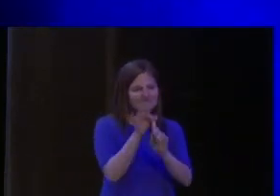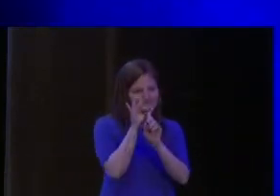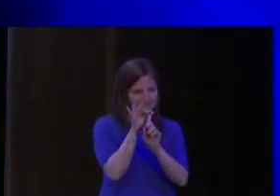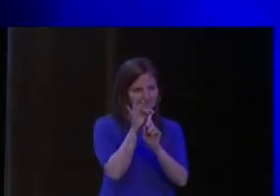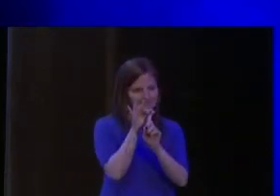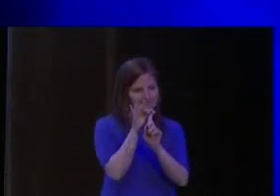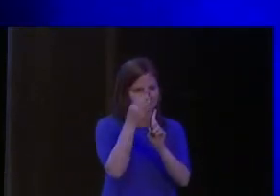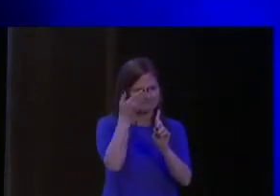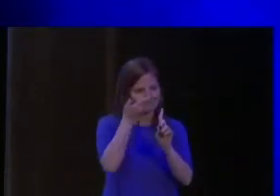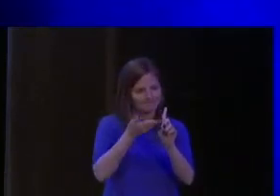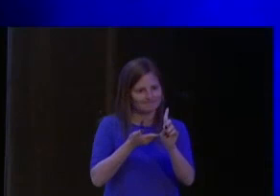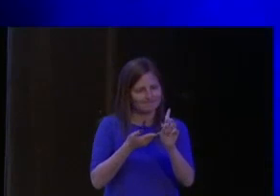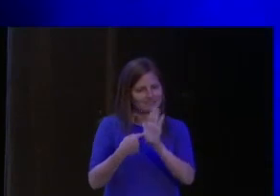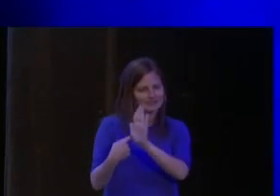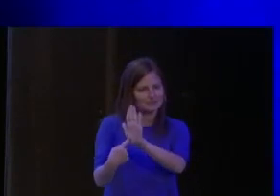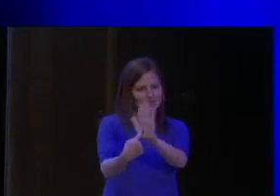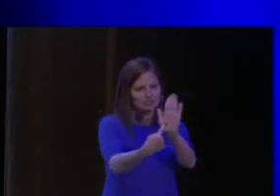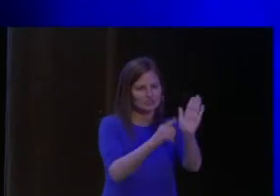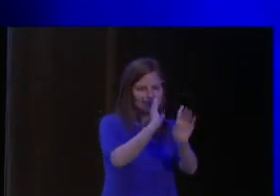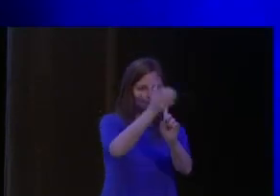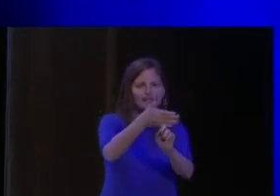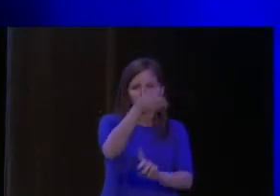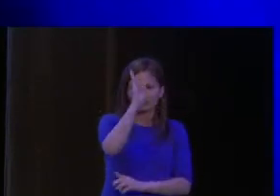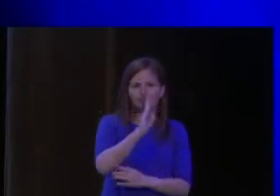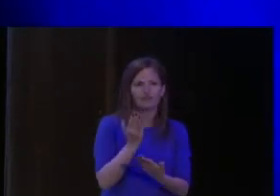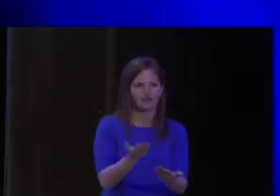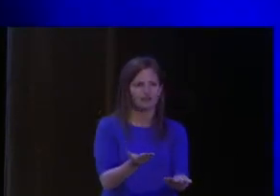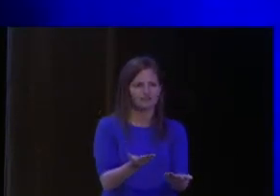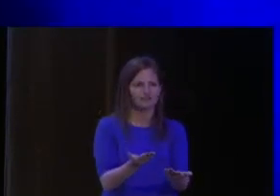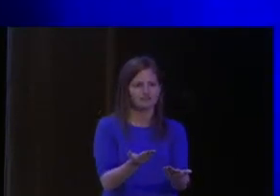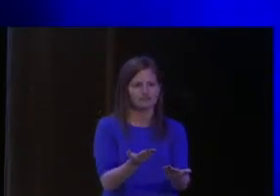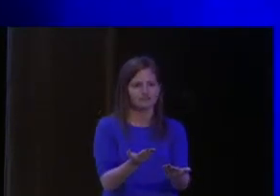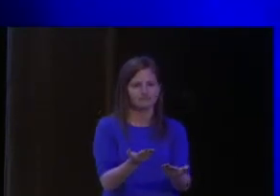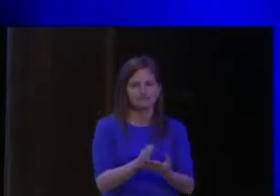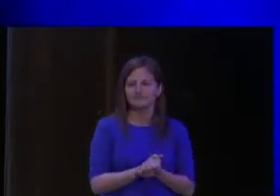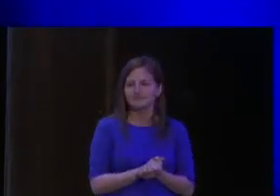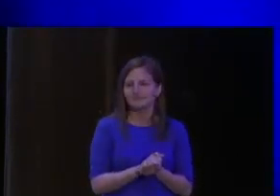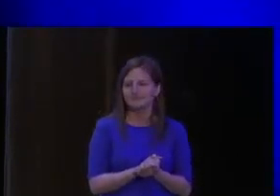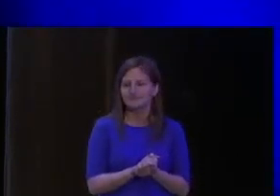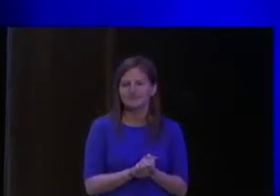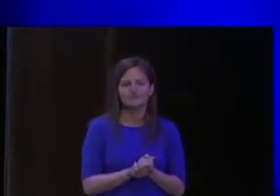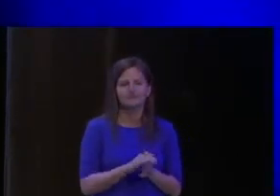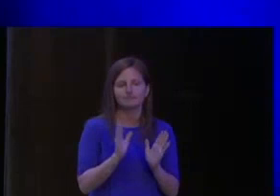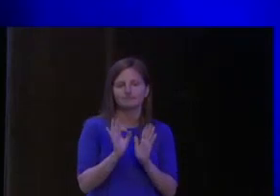expression, emanation of the Most High. Here's a